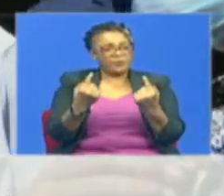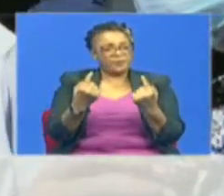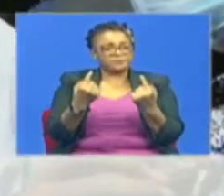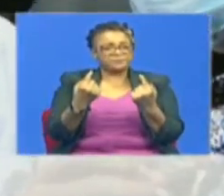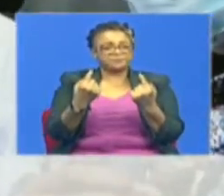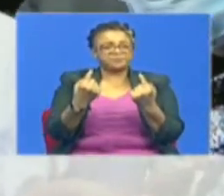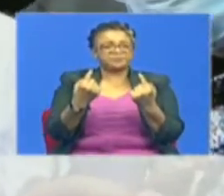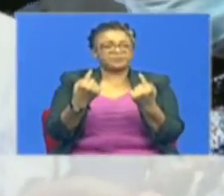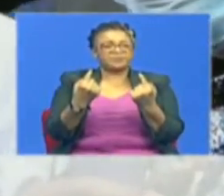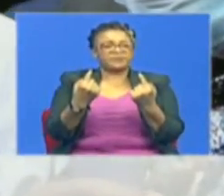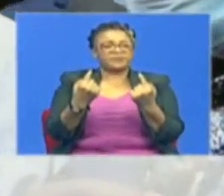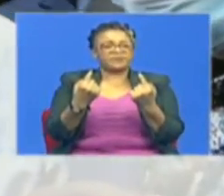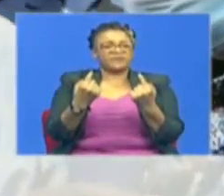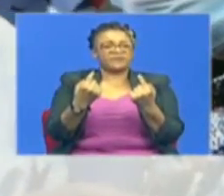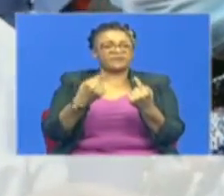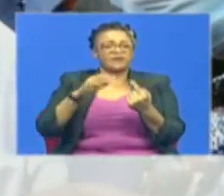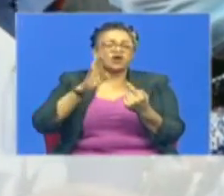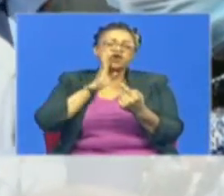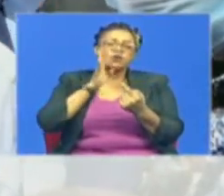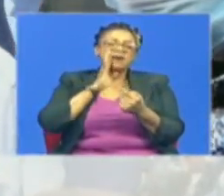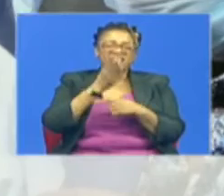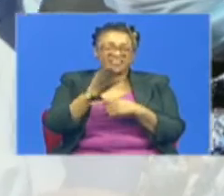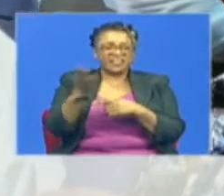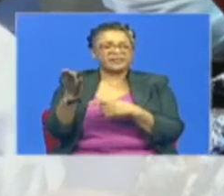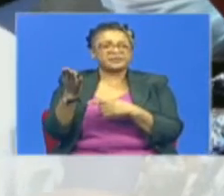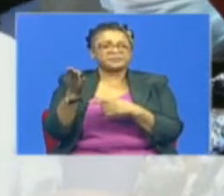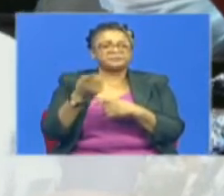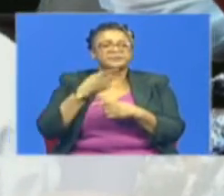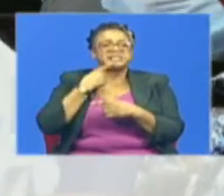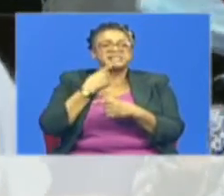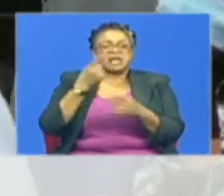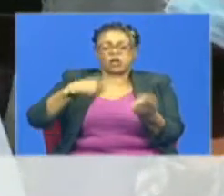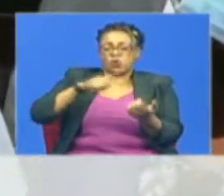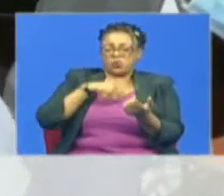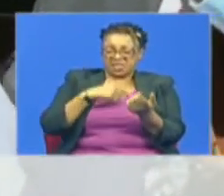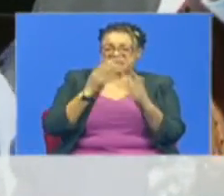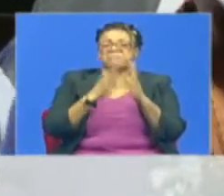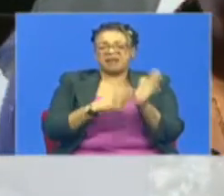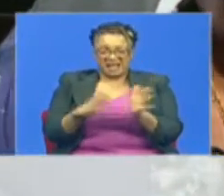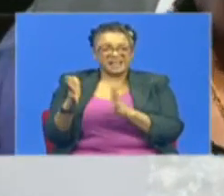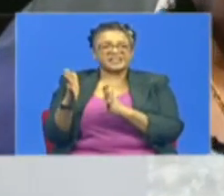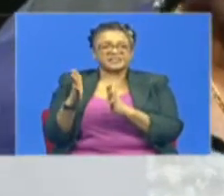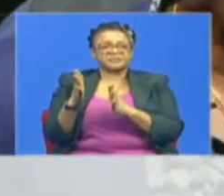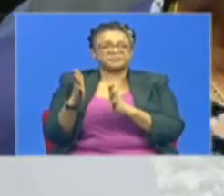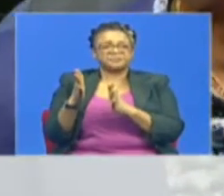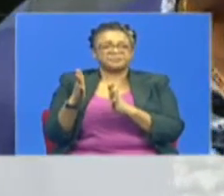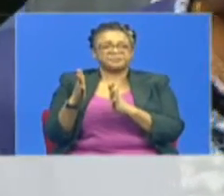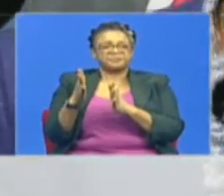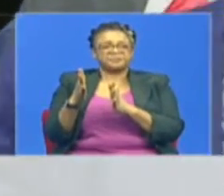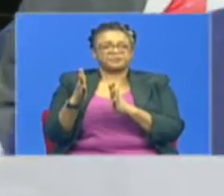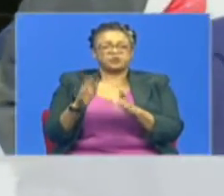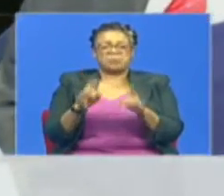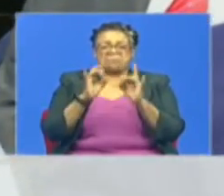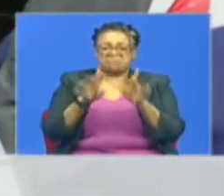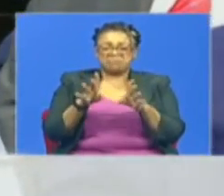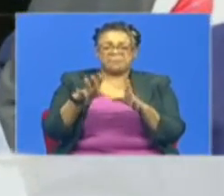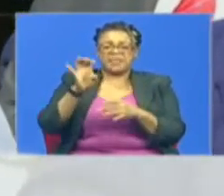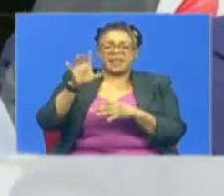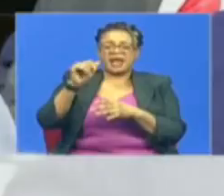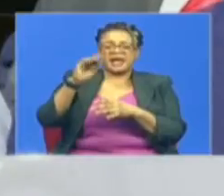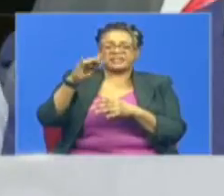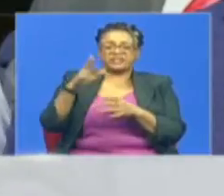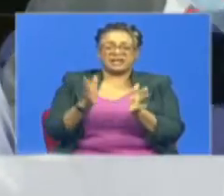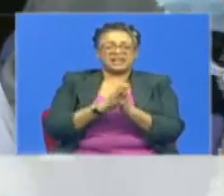There is rumors going around that we are on a mission of, for example, getting rid of Elachi as our